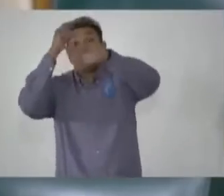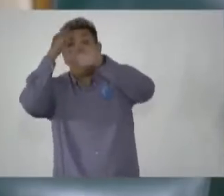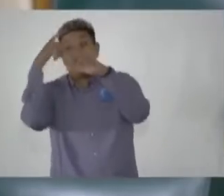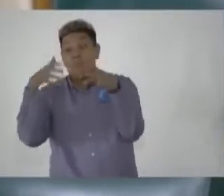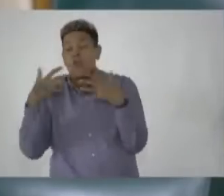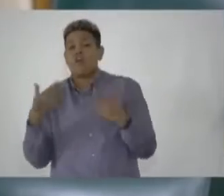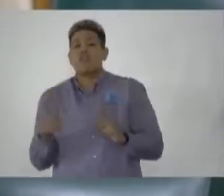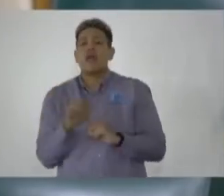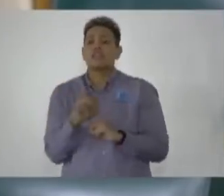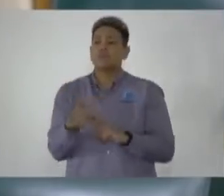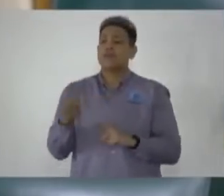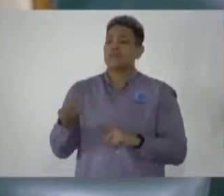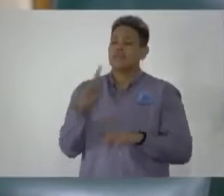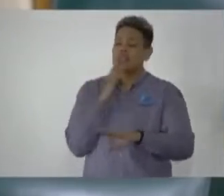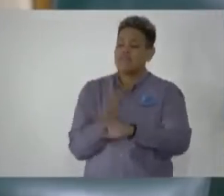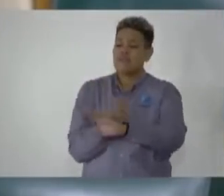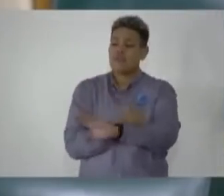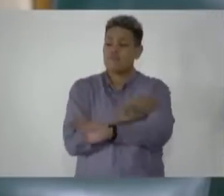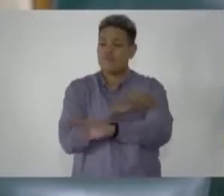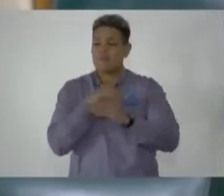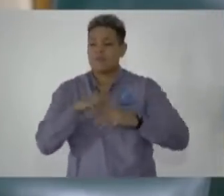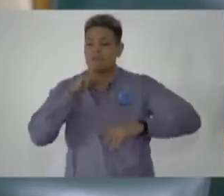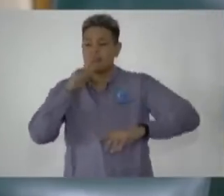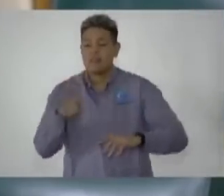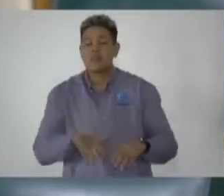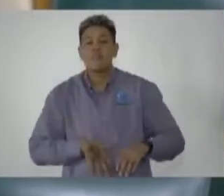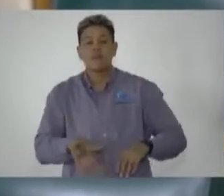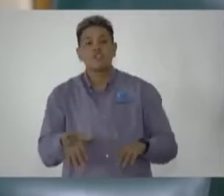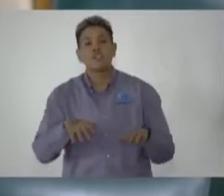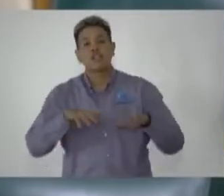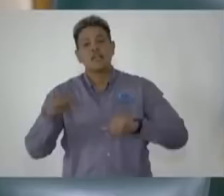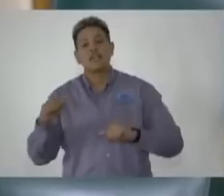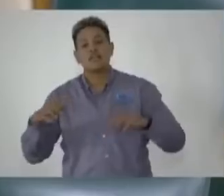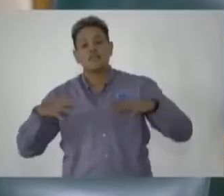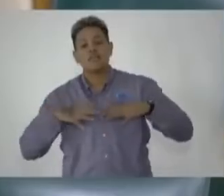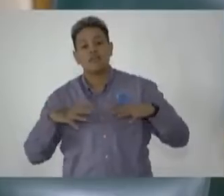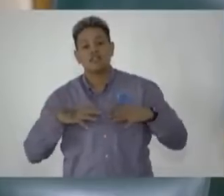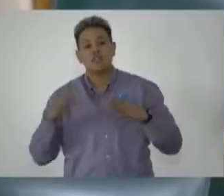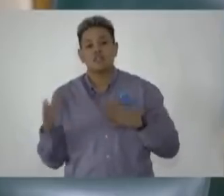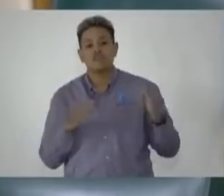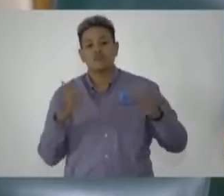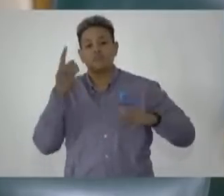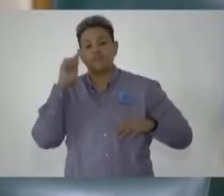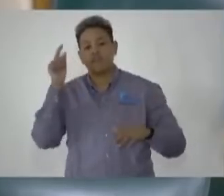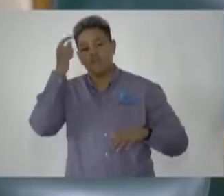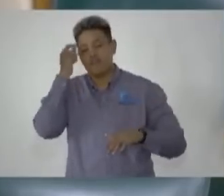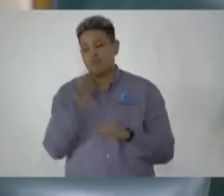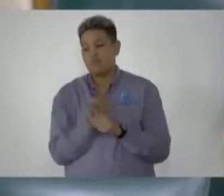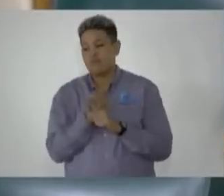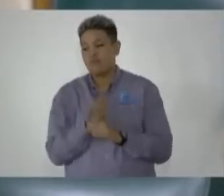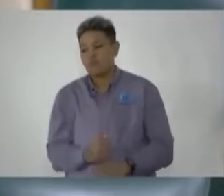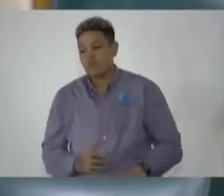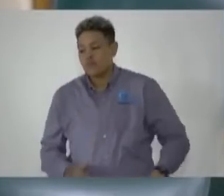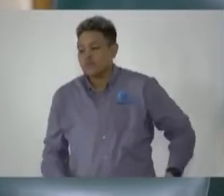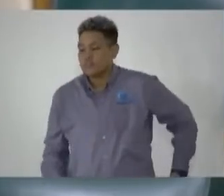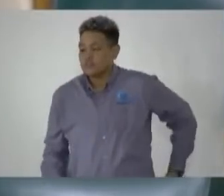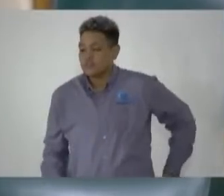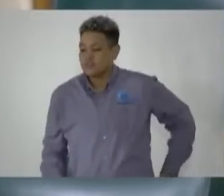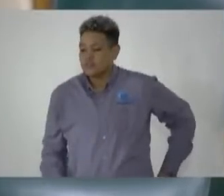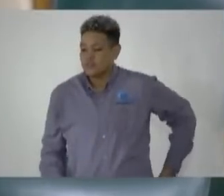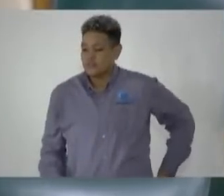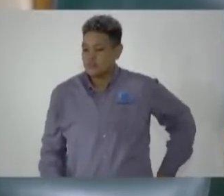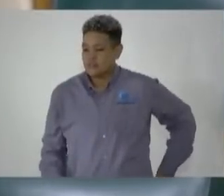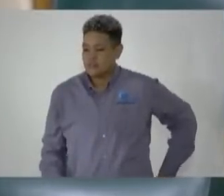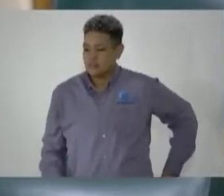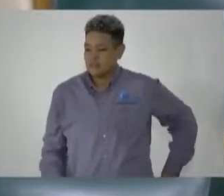need of improvement in the maternity leave arrangement for public sector workers. And